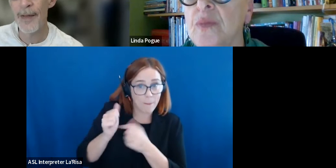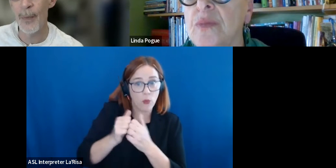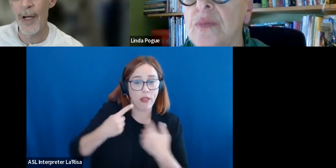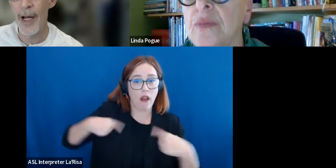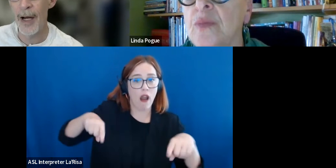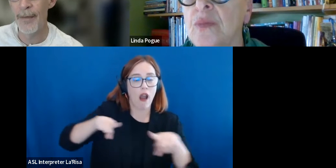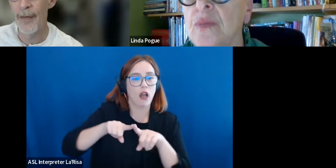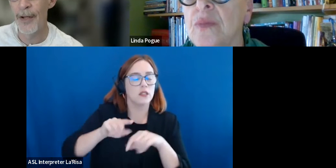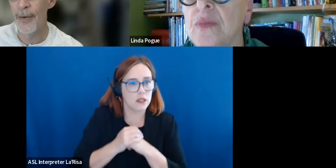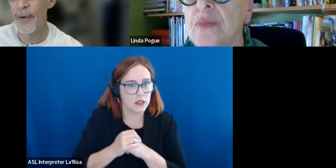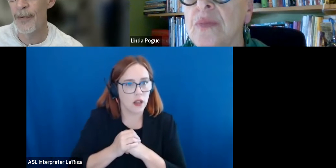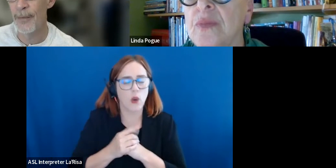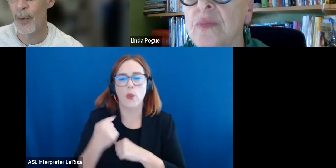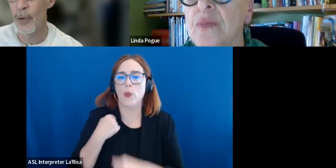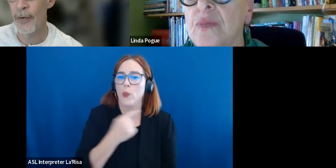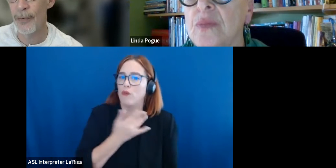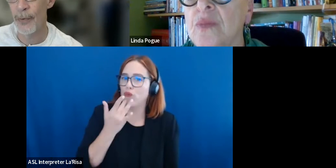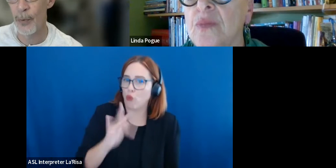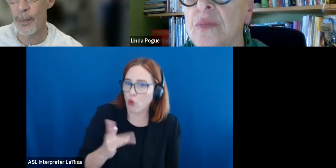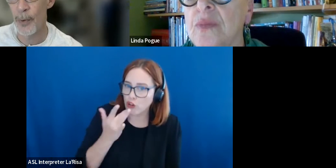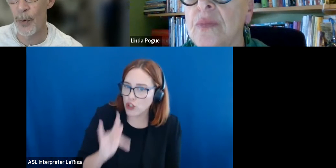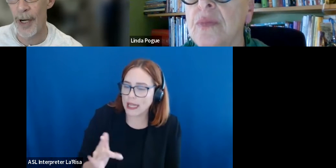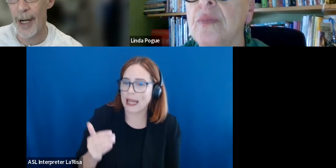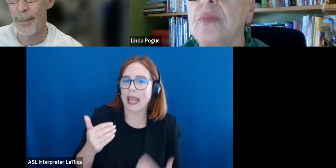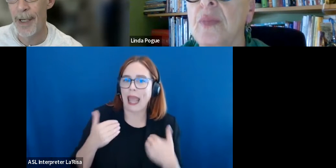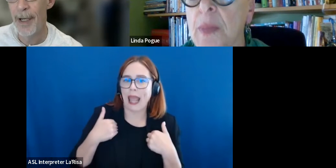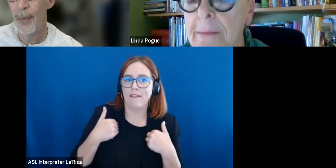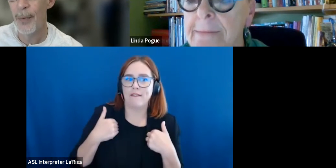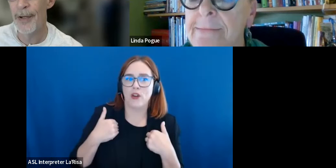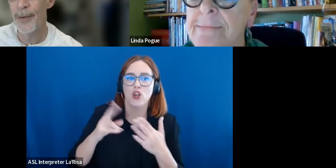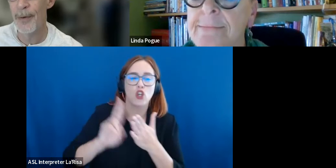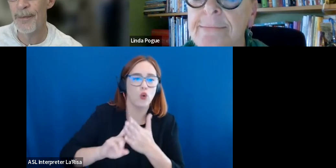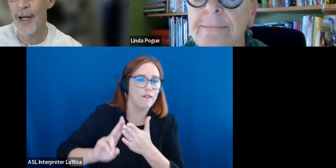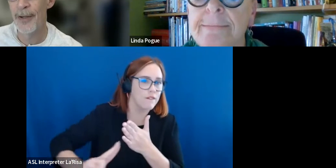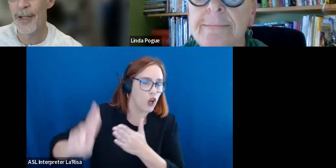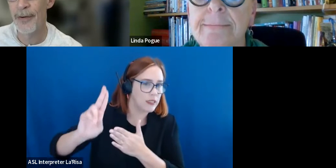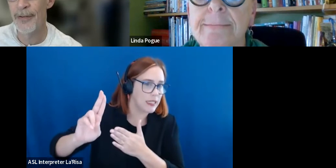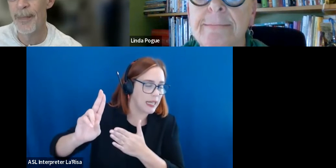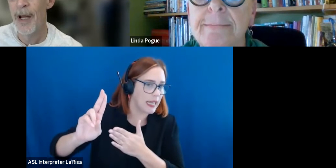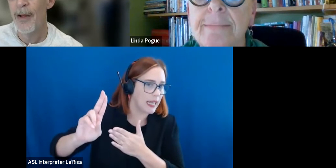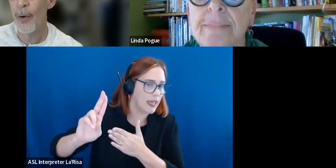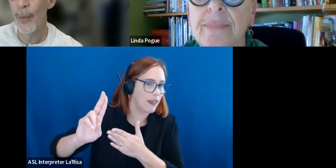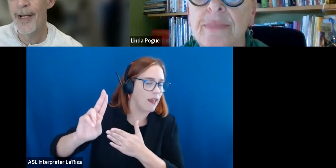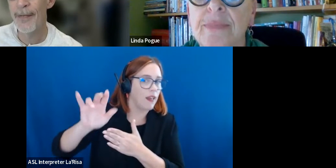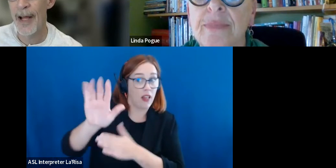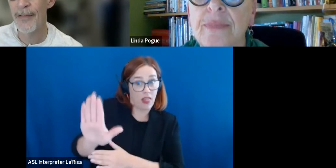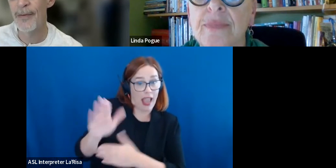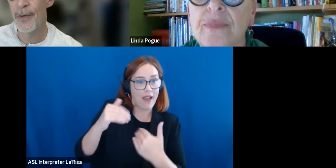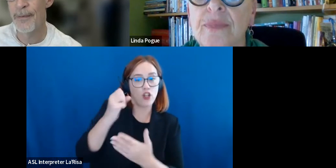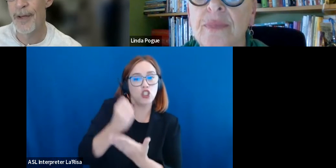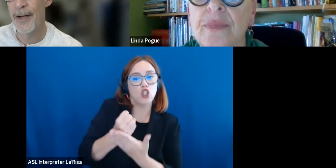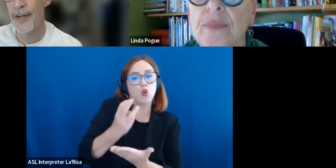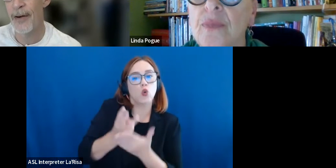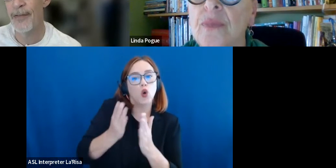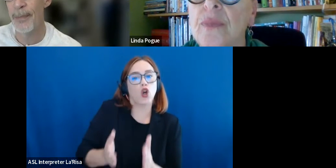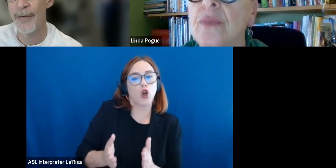fortunate that we have the University of Eau Claire social work program where they do their final internship. So we get that